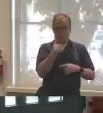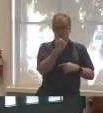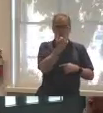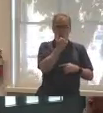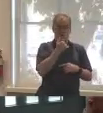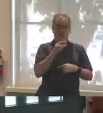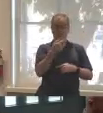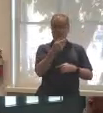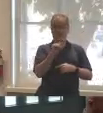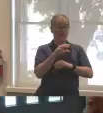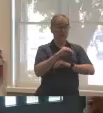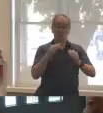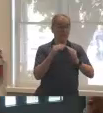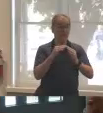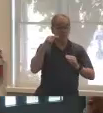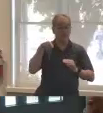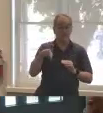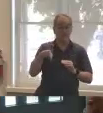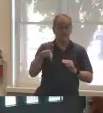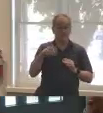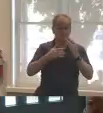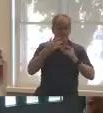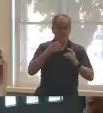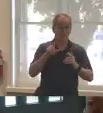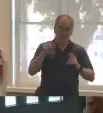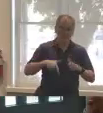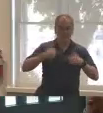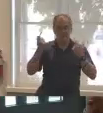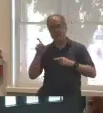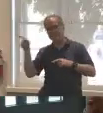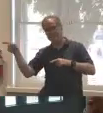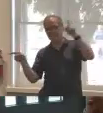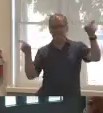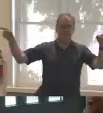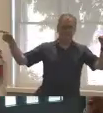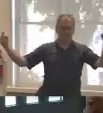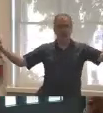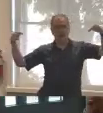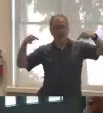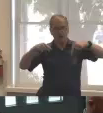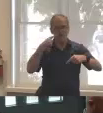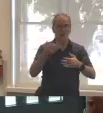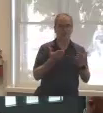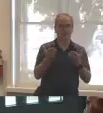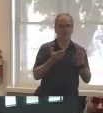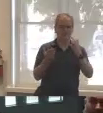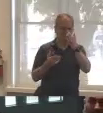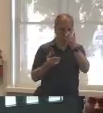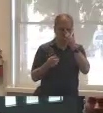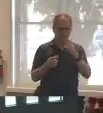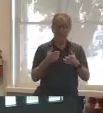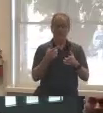this also tells how limited those services are in our province, in our country, specifically for queer and